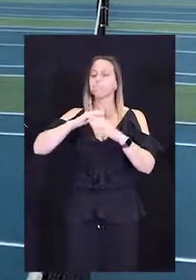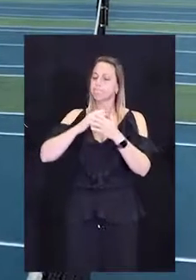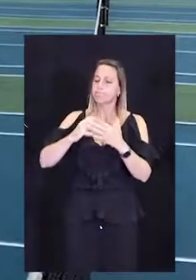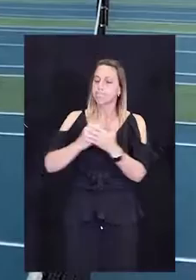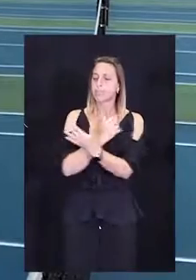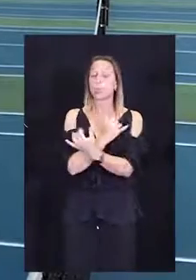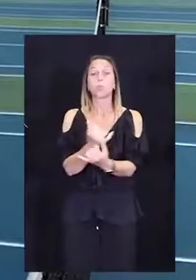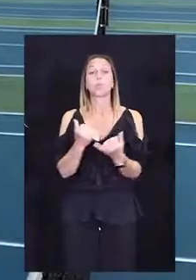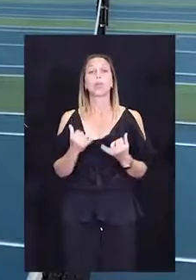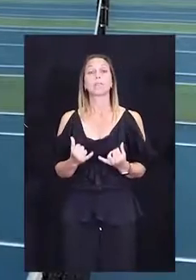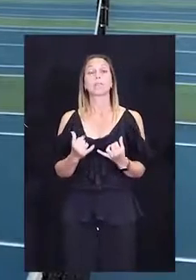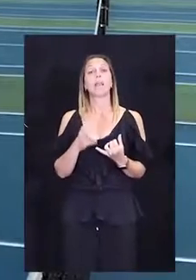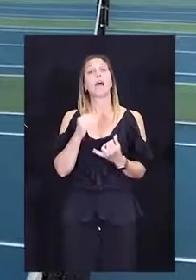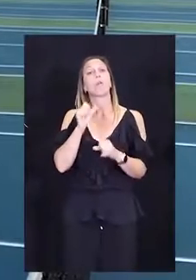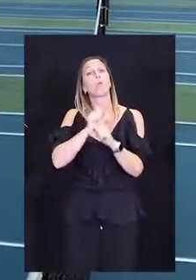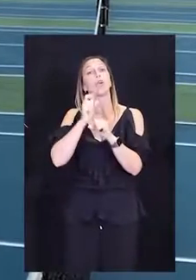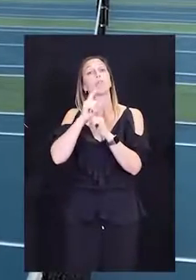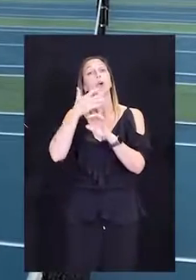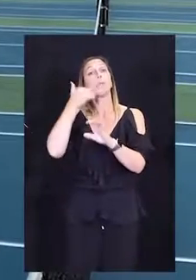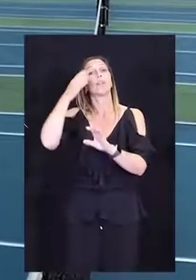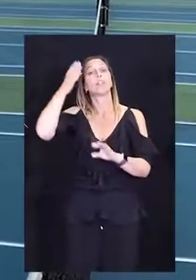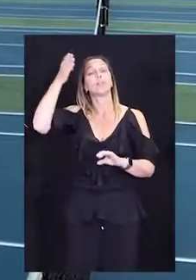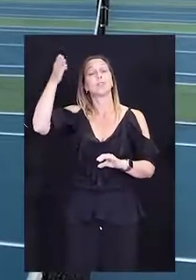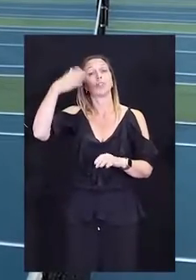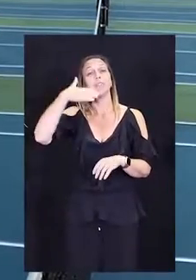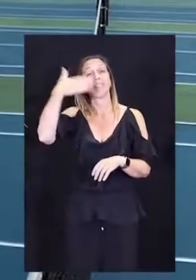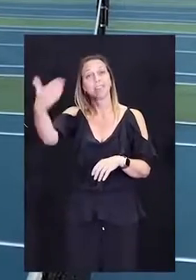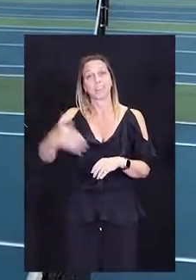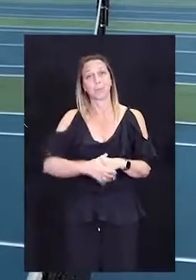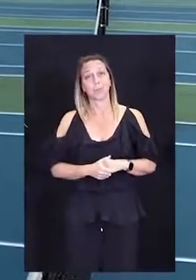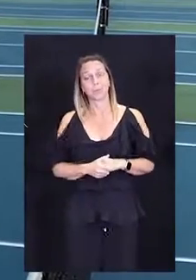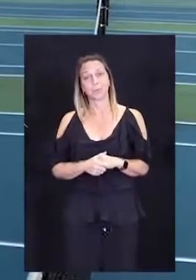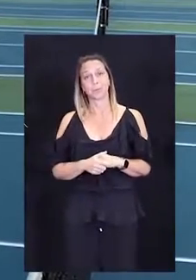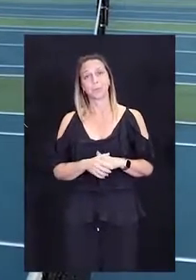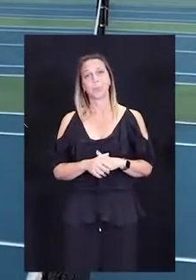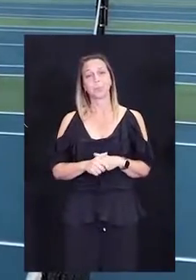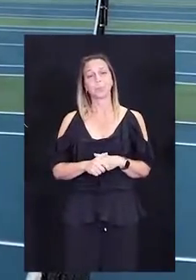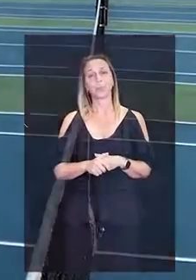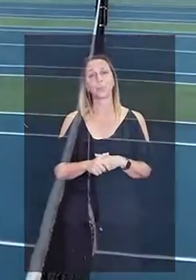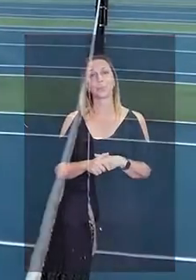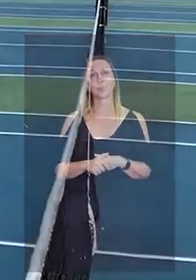present, and always work toward a better future. Thank you.